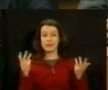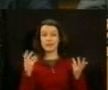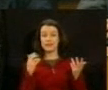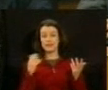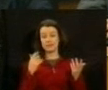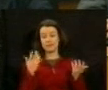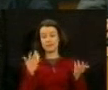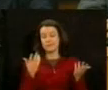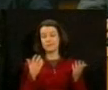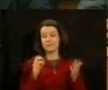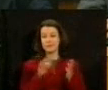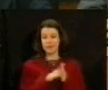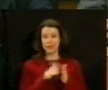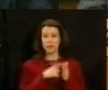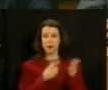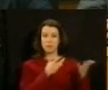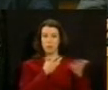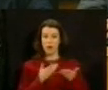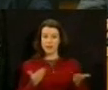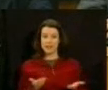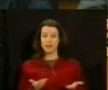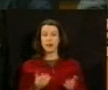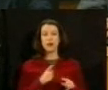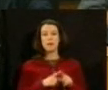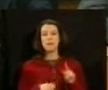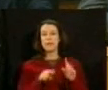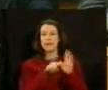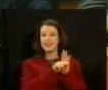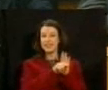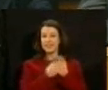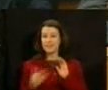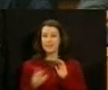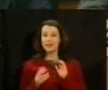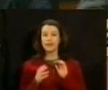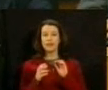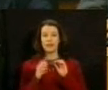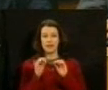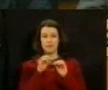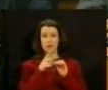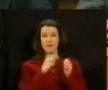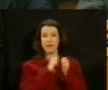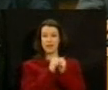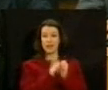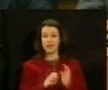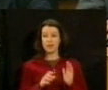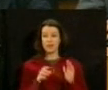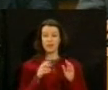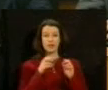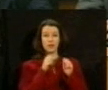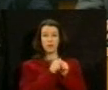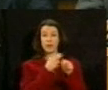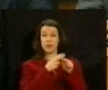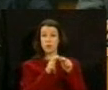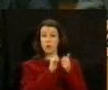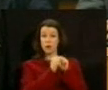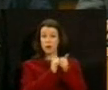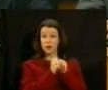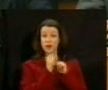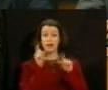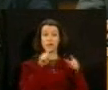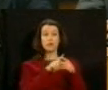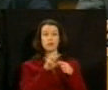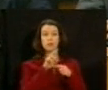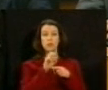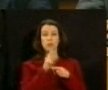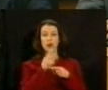But, a downside of putting a candidate in a short run like this off the street into a register of deeds or something, that is a